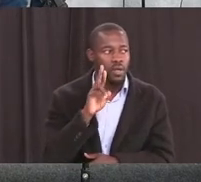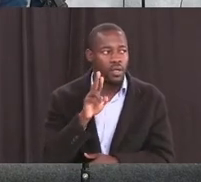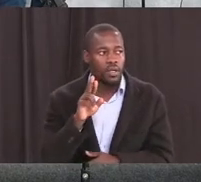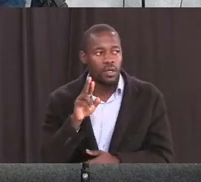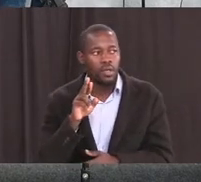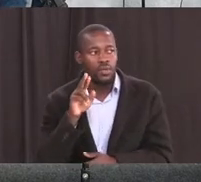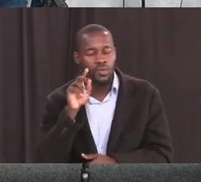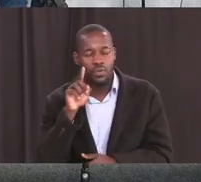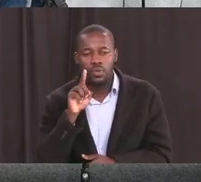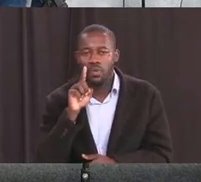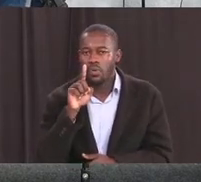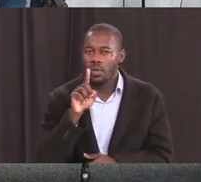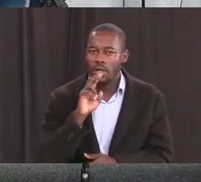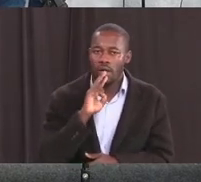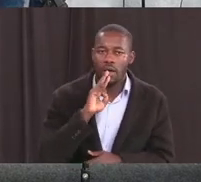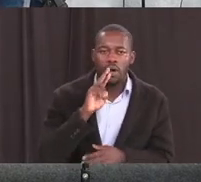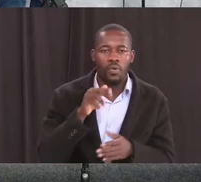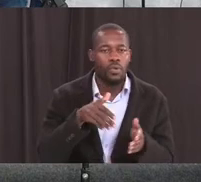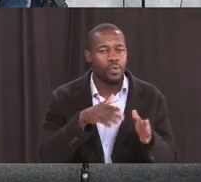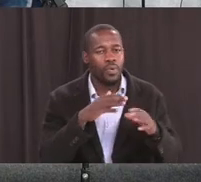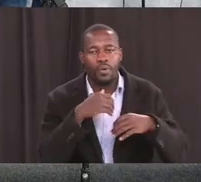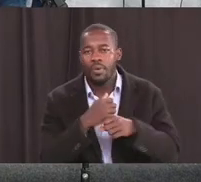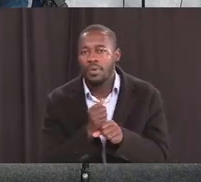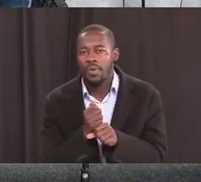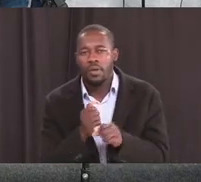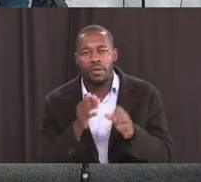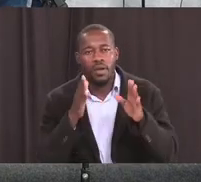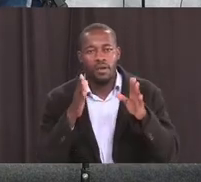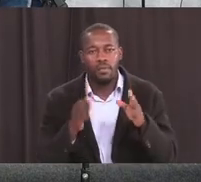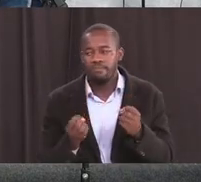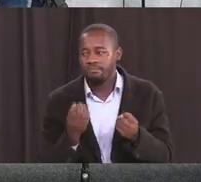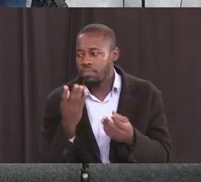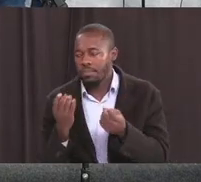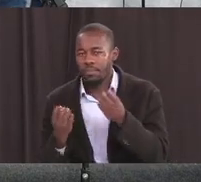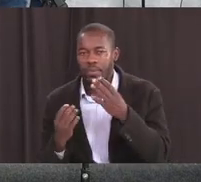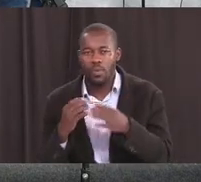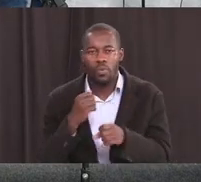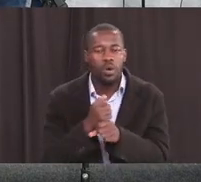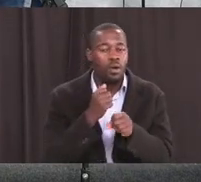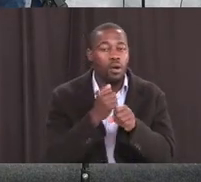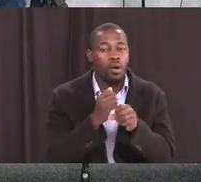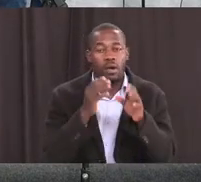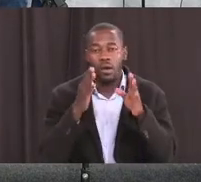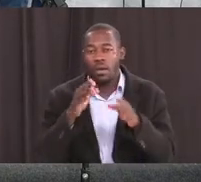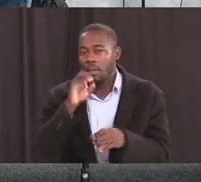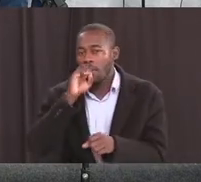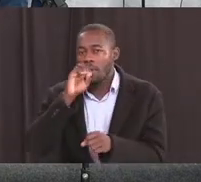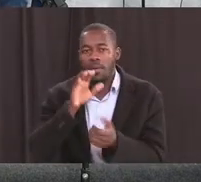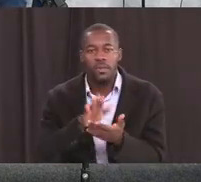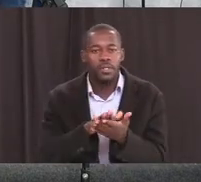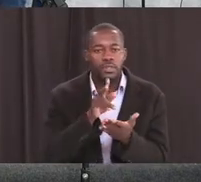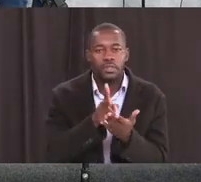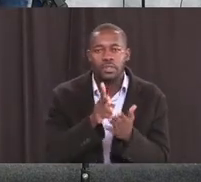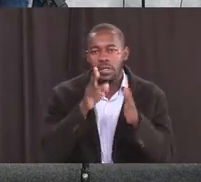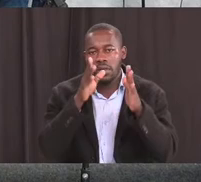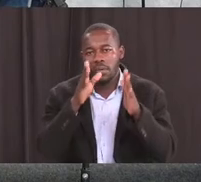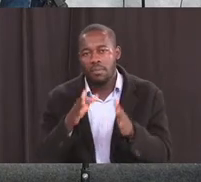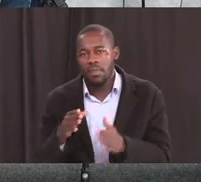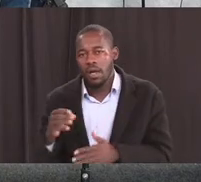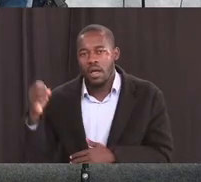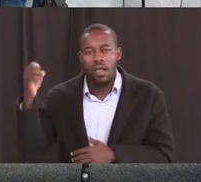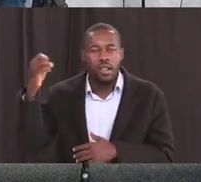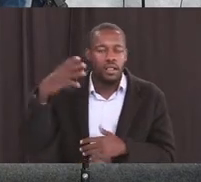are. You are Waymaker, miracle work, promise keeper. In the darkness,